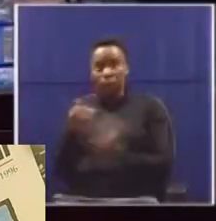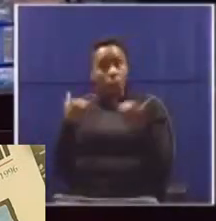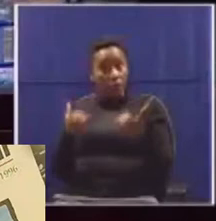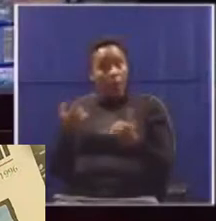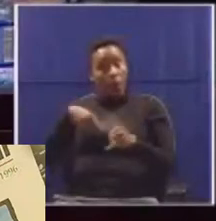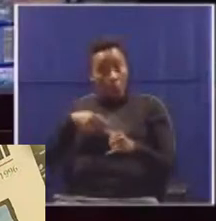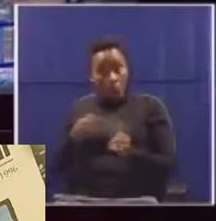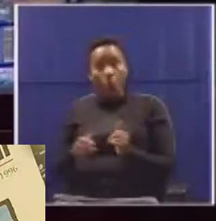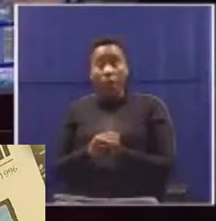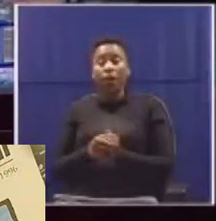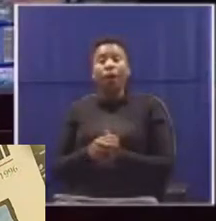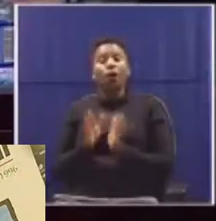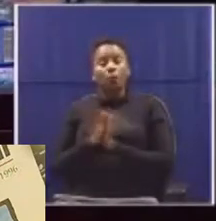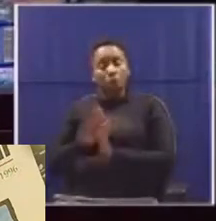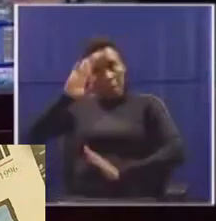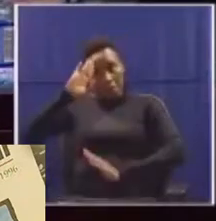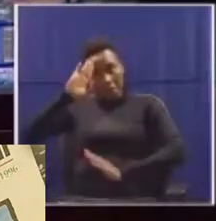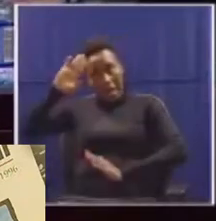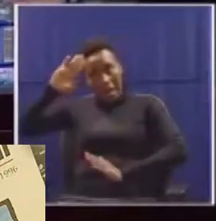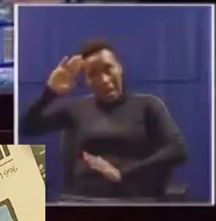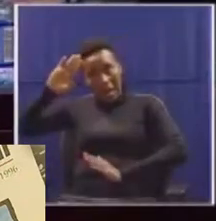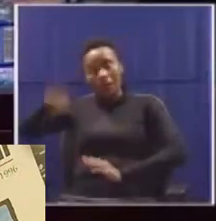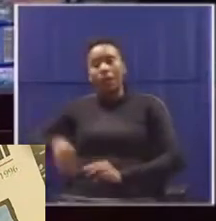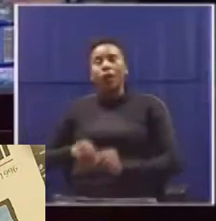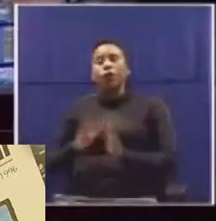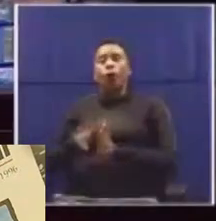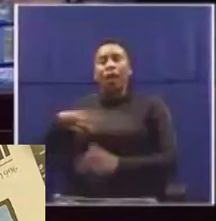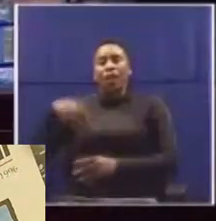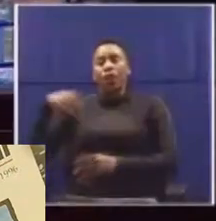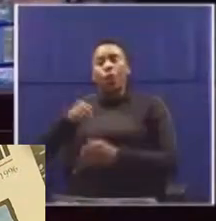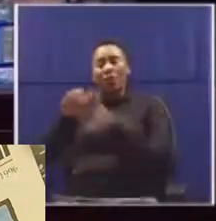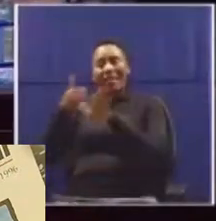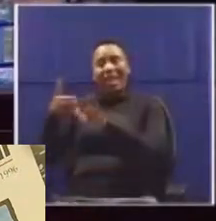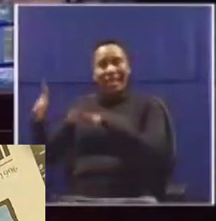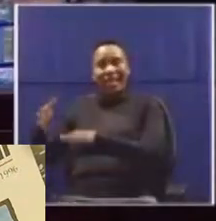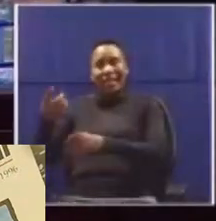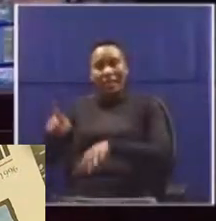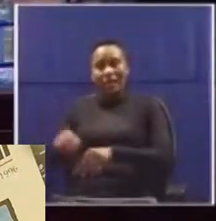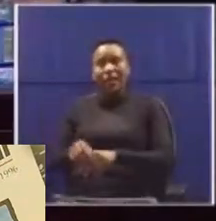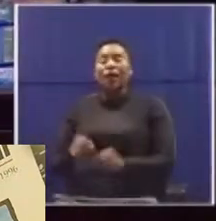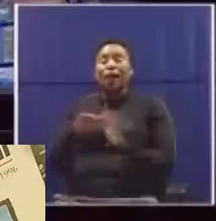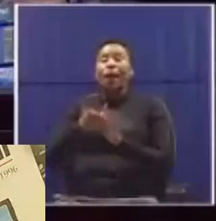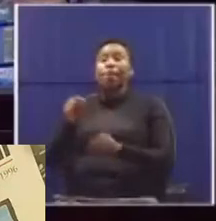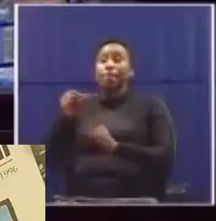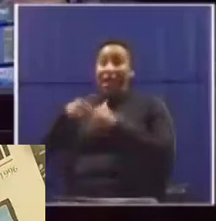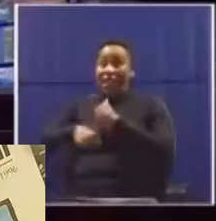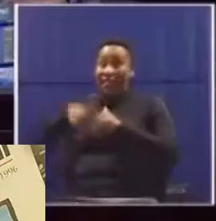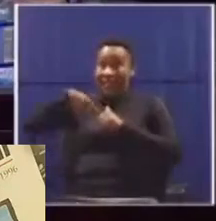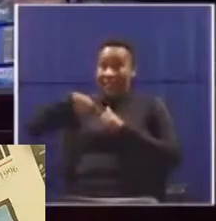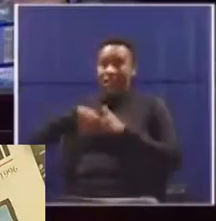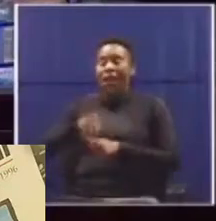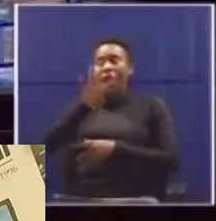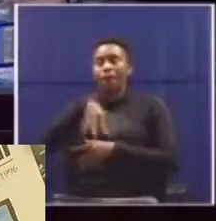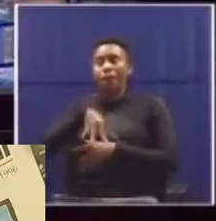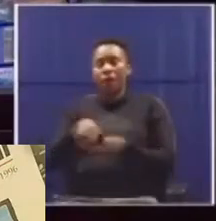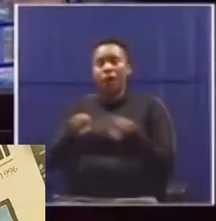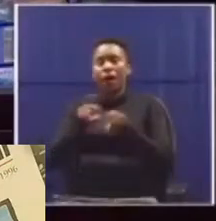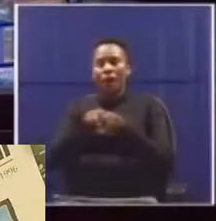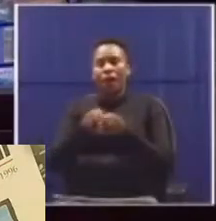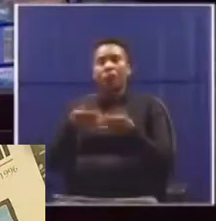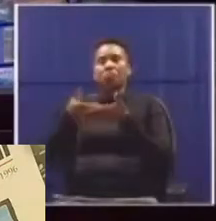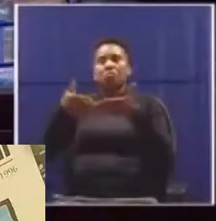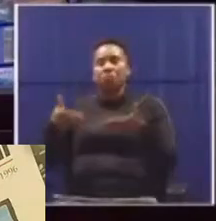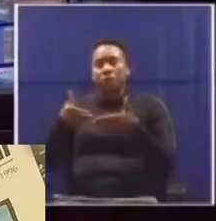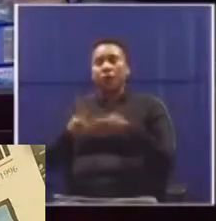also pay tribute to Our Heroes who passed away during this the month of April such as the former president